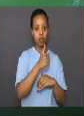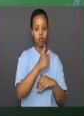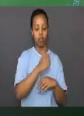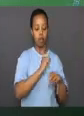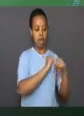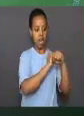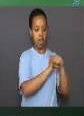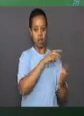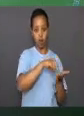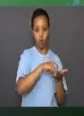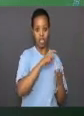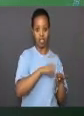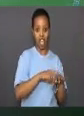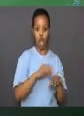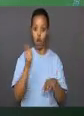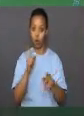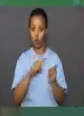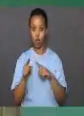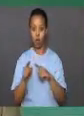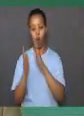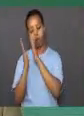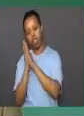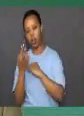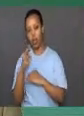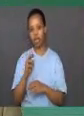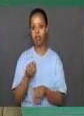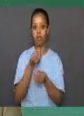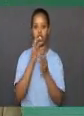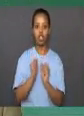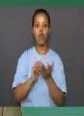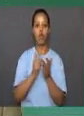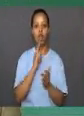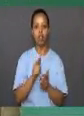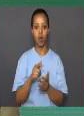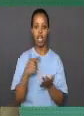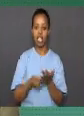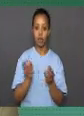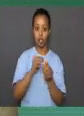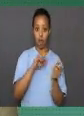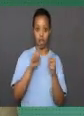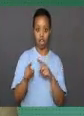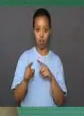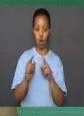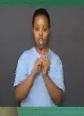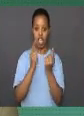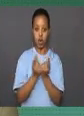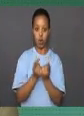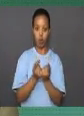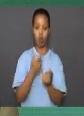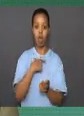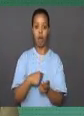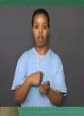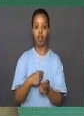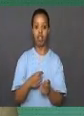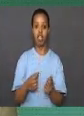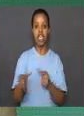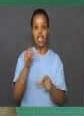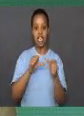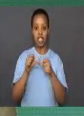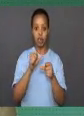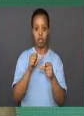group are eating or sleeping. Also, the group members can work together to